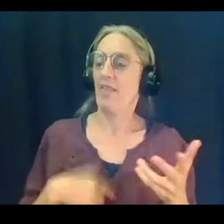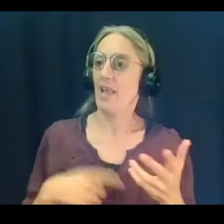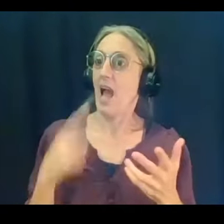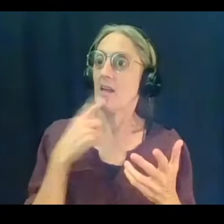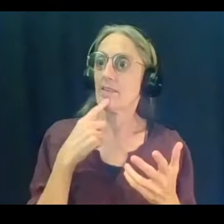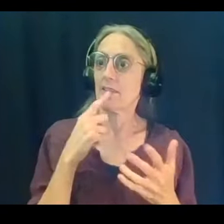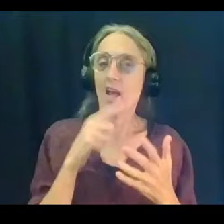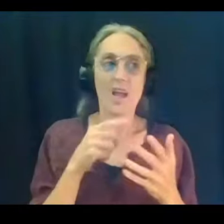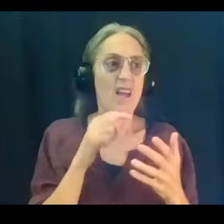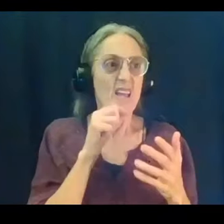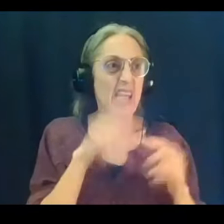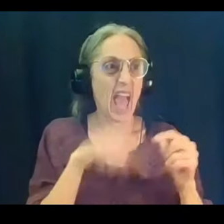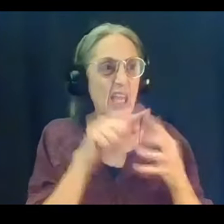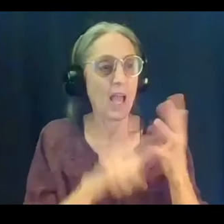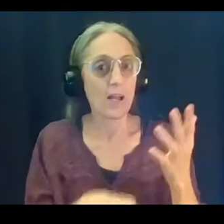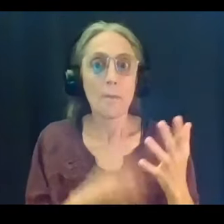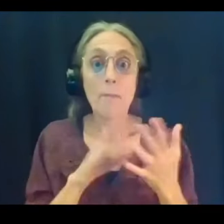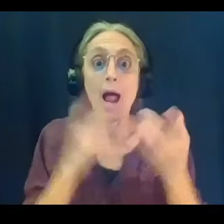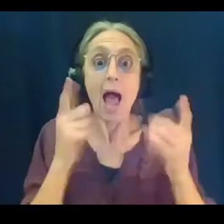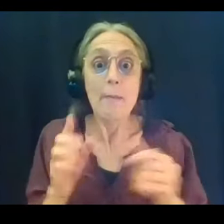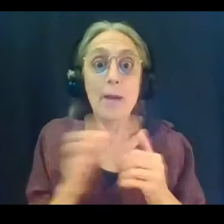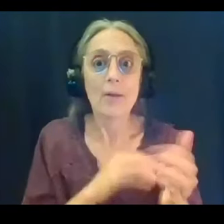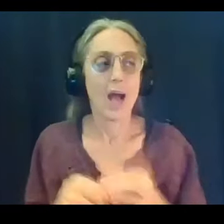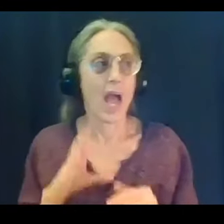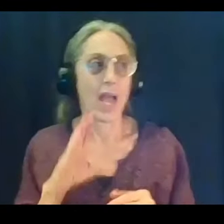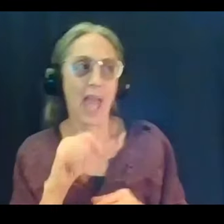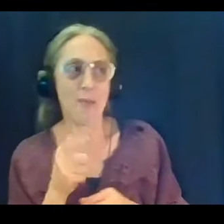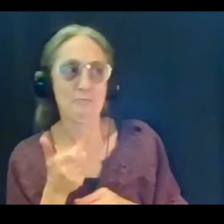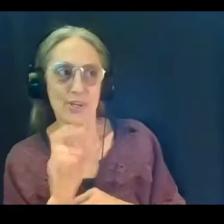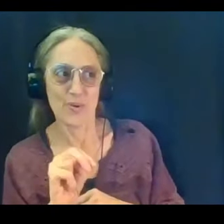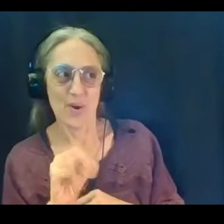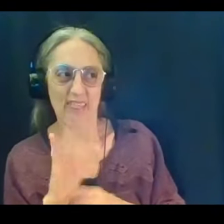Like, I'm a Capricorn, I will be correct. I'm a Capricorn. It's a marriage to my baby.